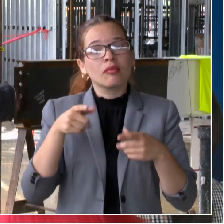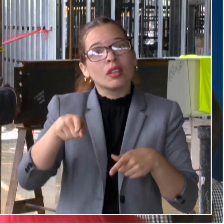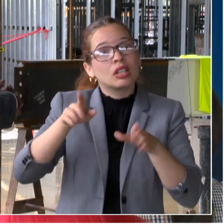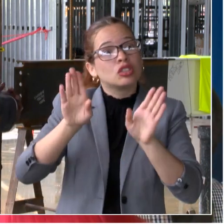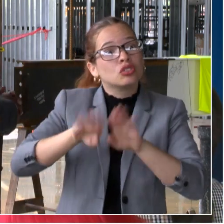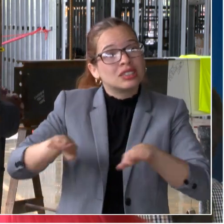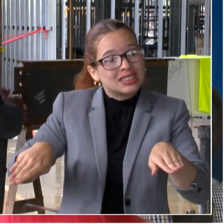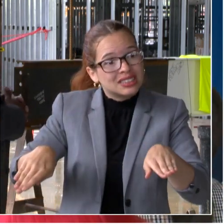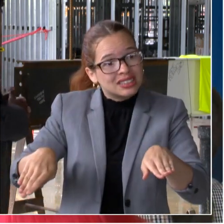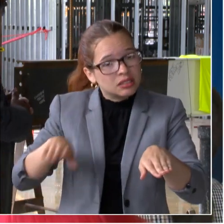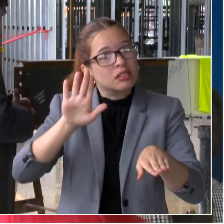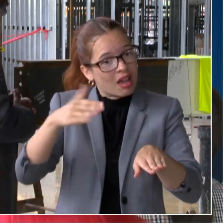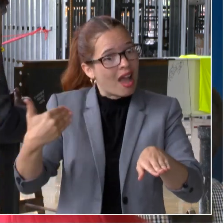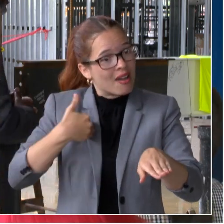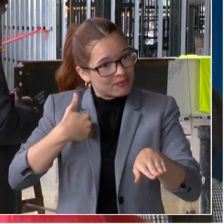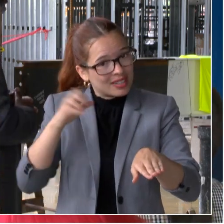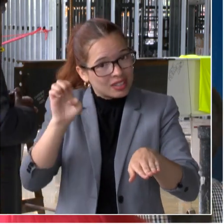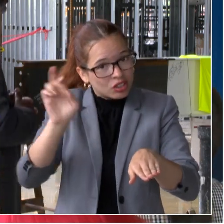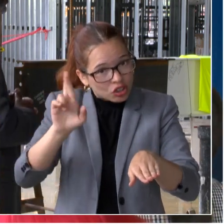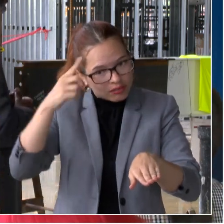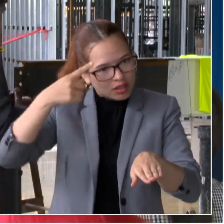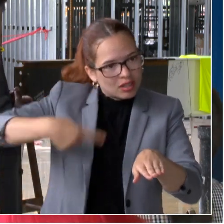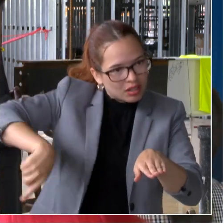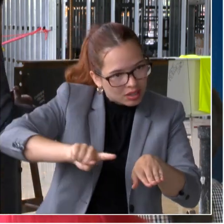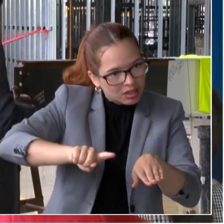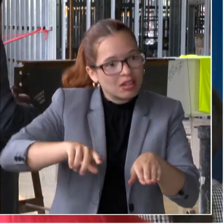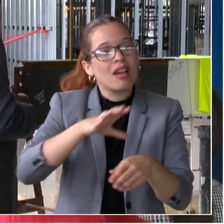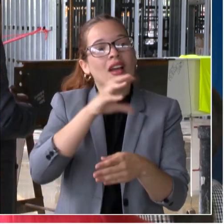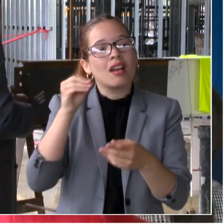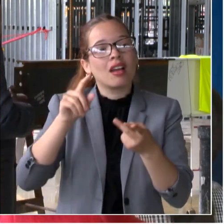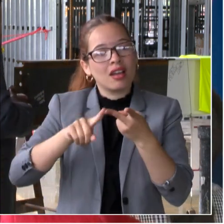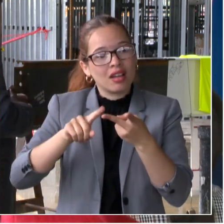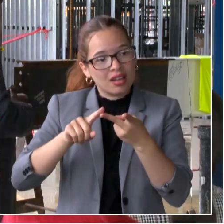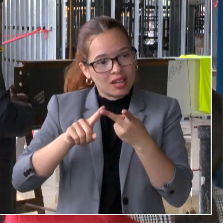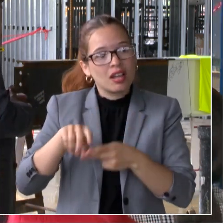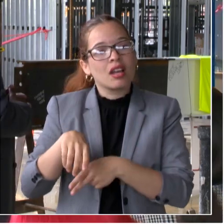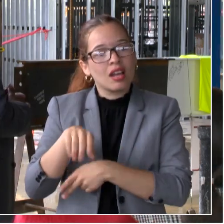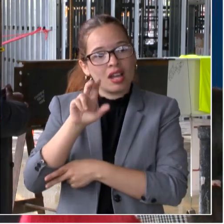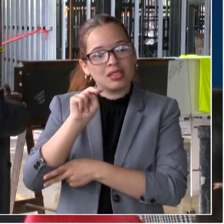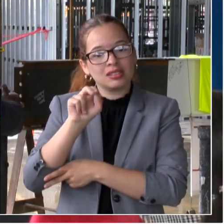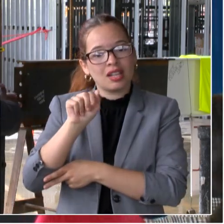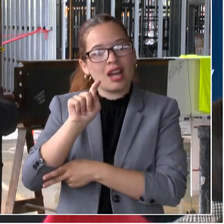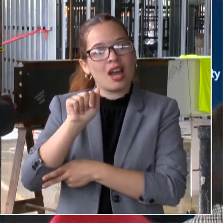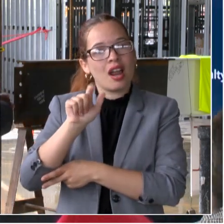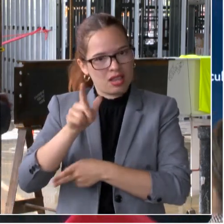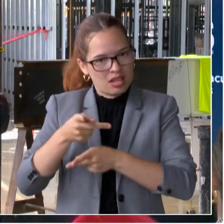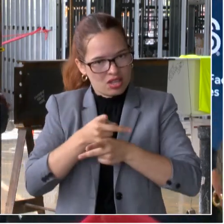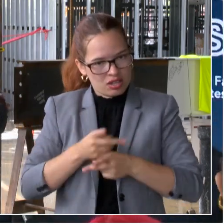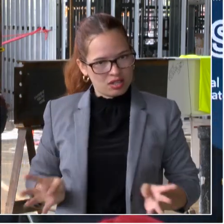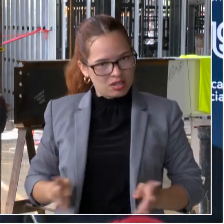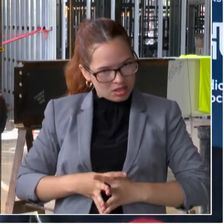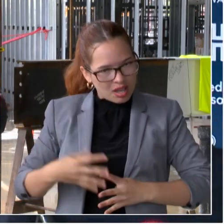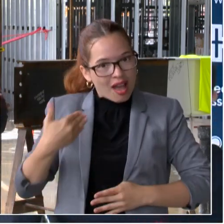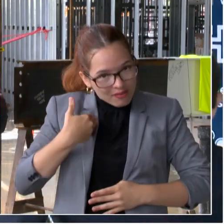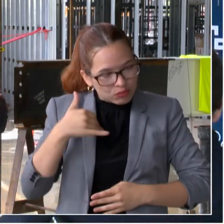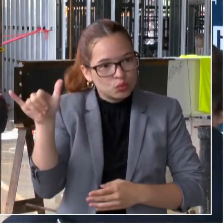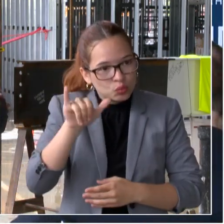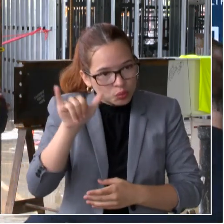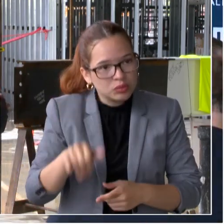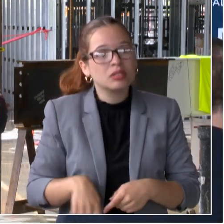specialty care services. In addition to everything else, families will have access to children's, as